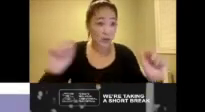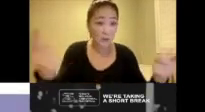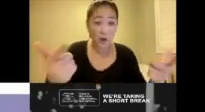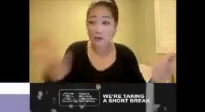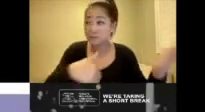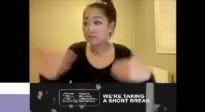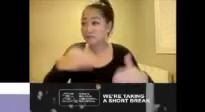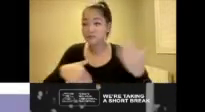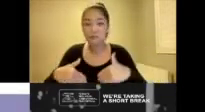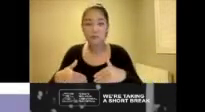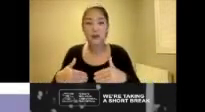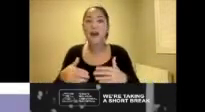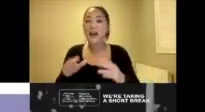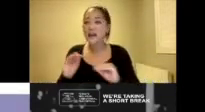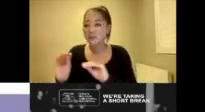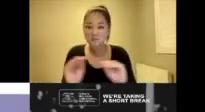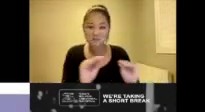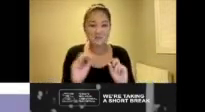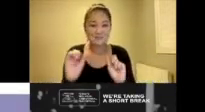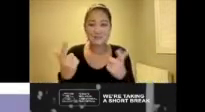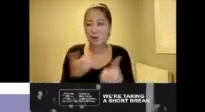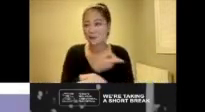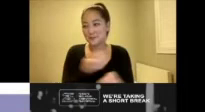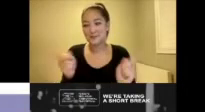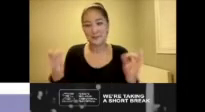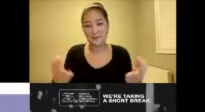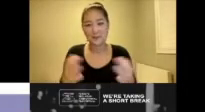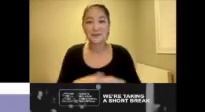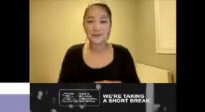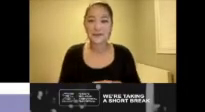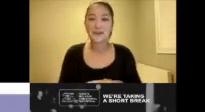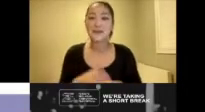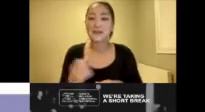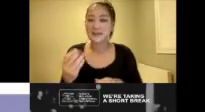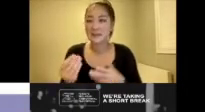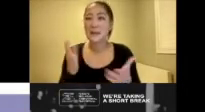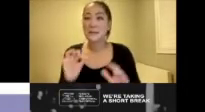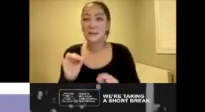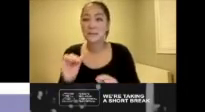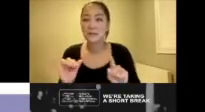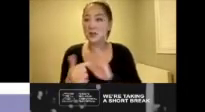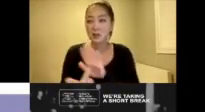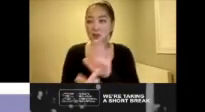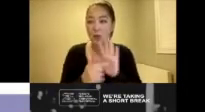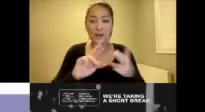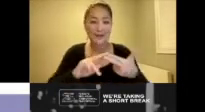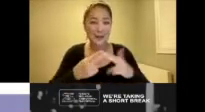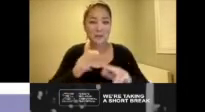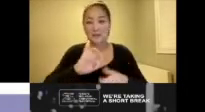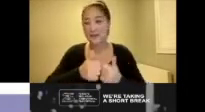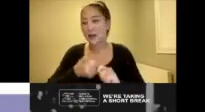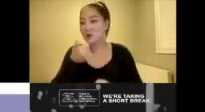everyone for that episode. So showing a balance of these neighbors and their strengths